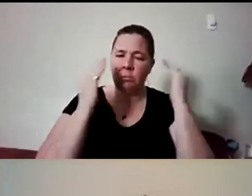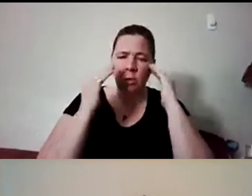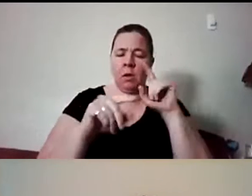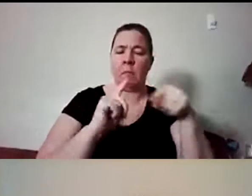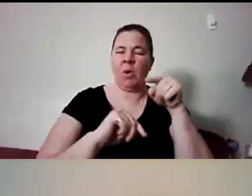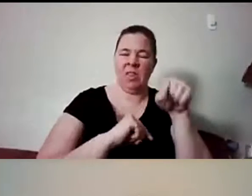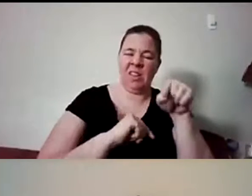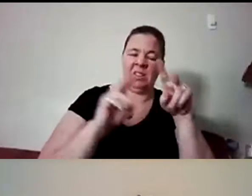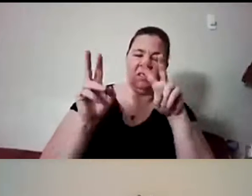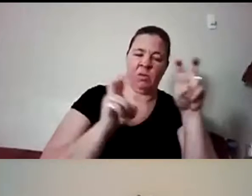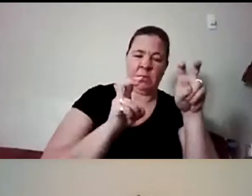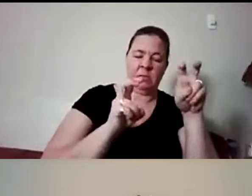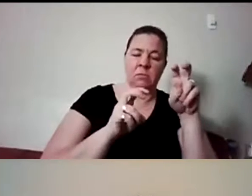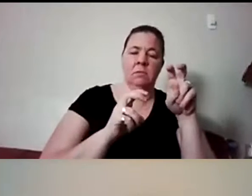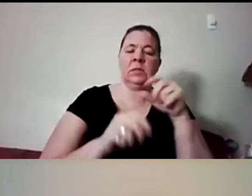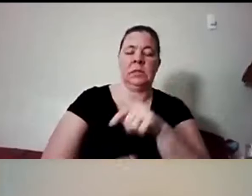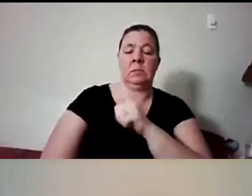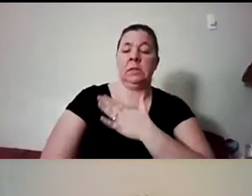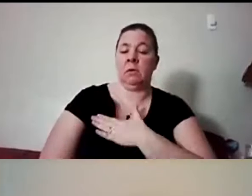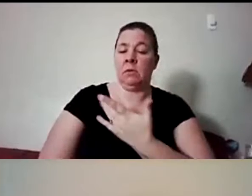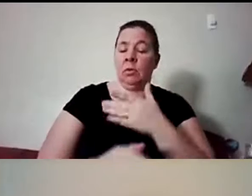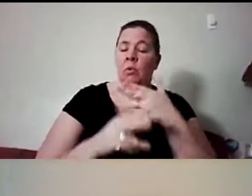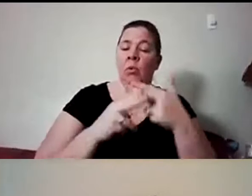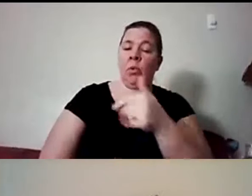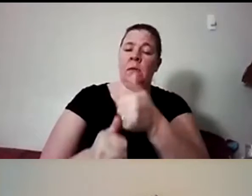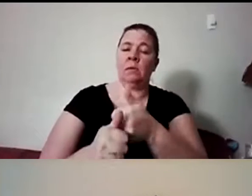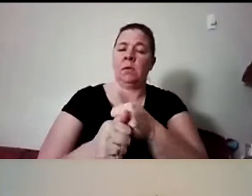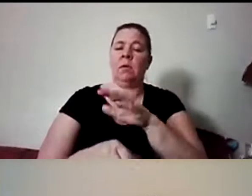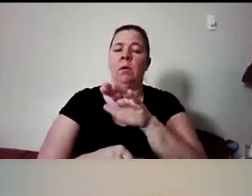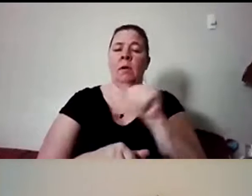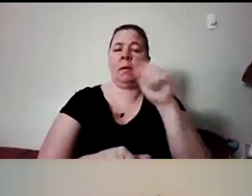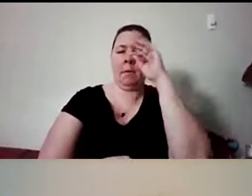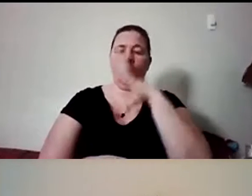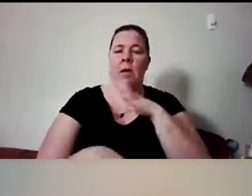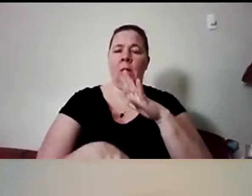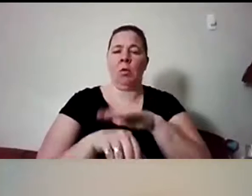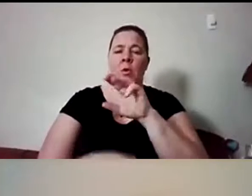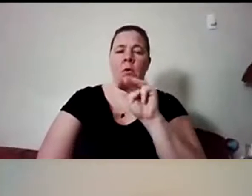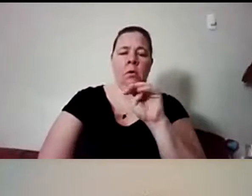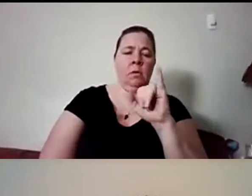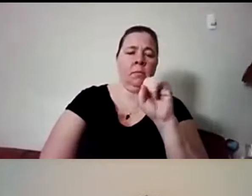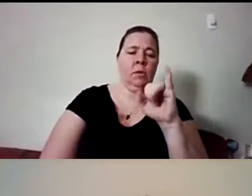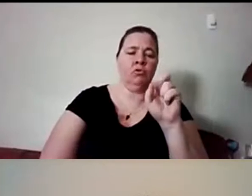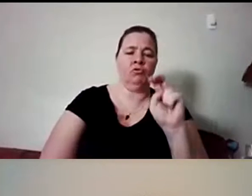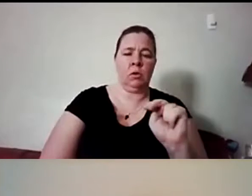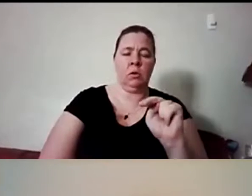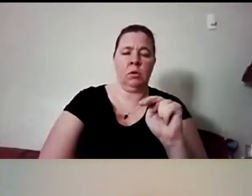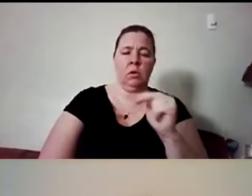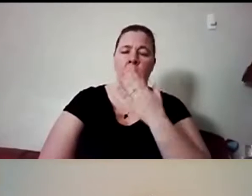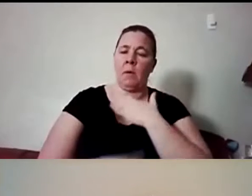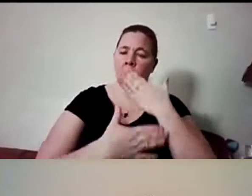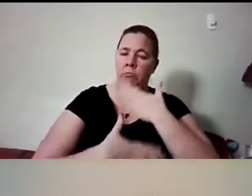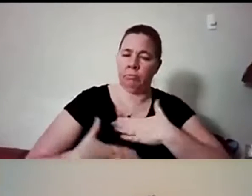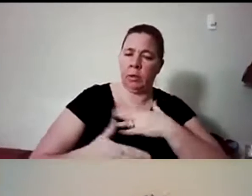matter. He's very selfless, and he calls himself a man on a mission. It's my pleasure and honor to